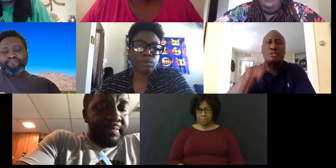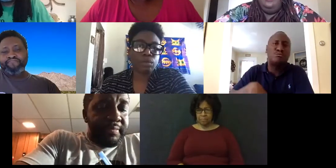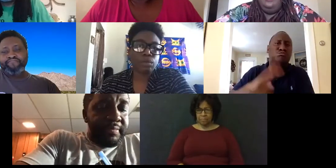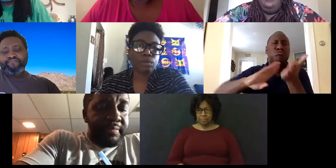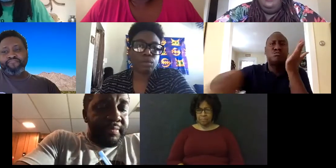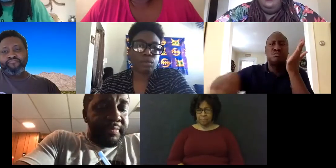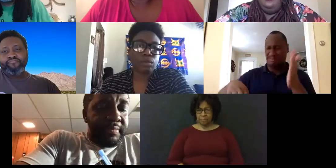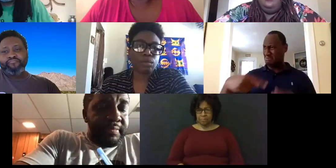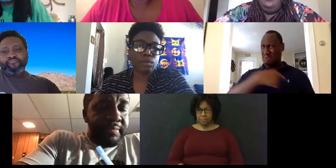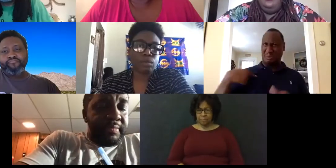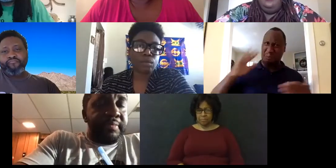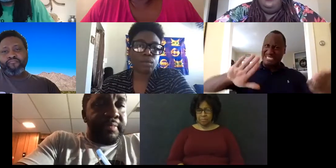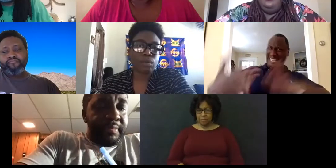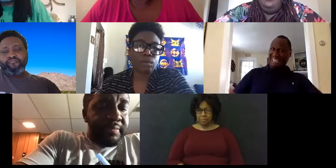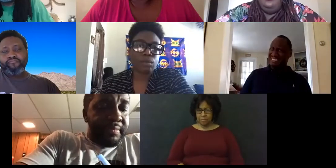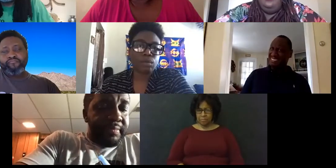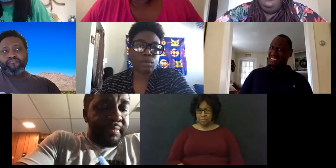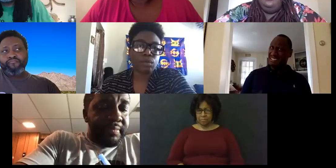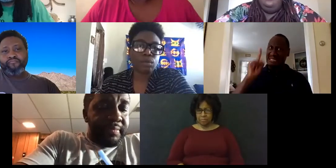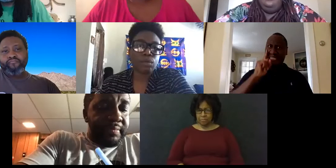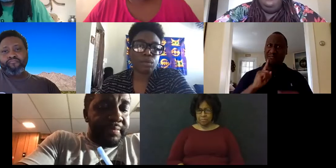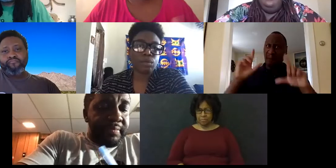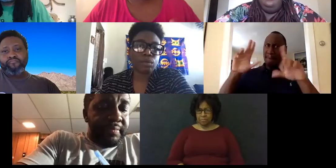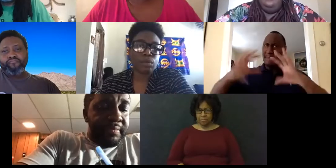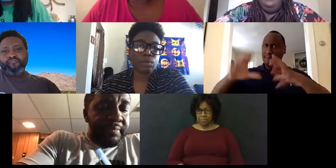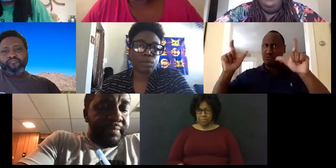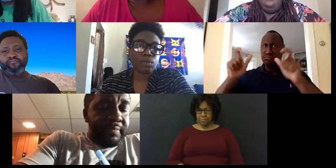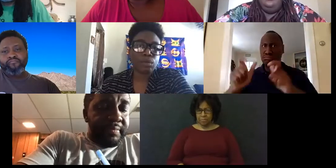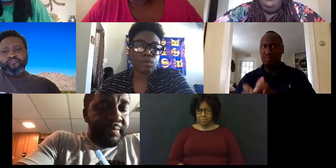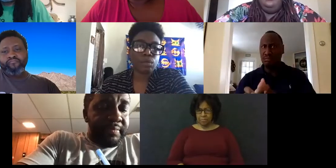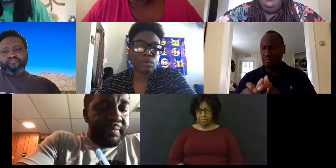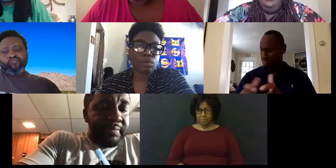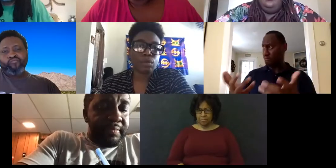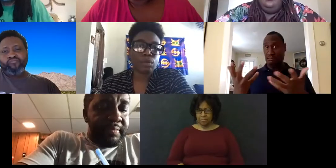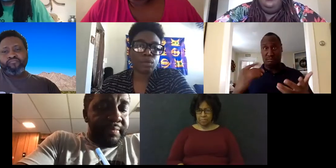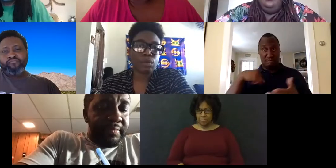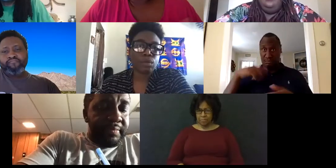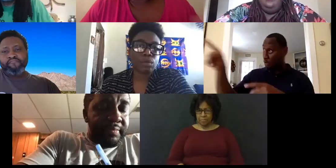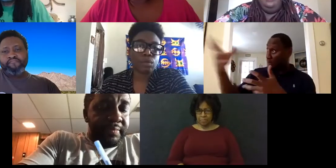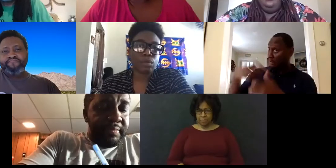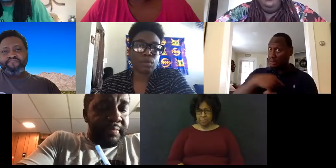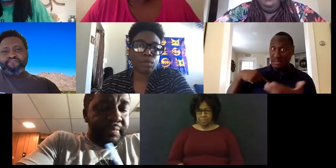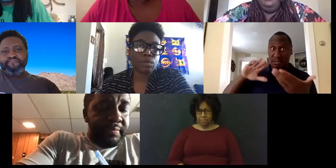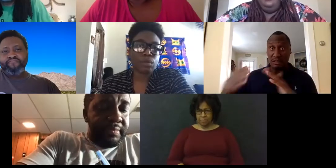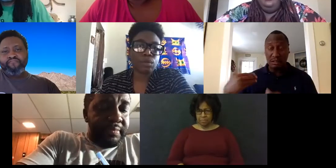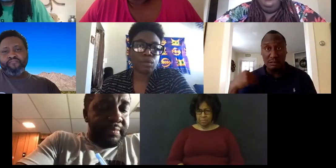they're oppressing us. They're oppressing the deaf community and just disregarding us as a